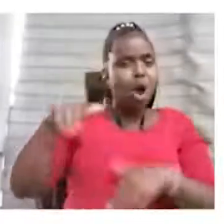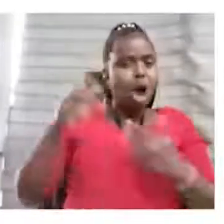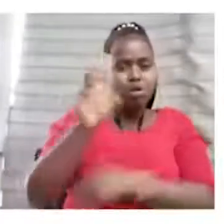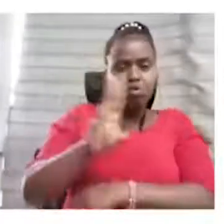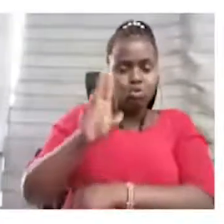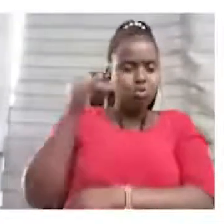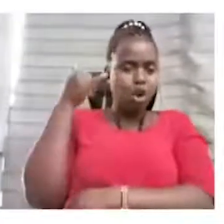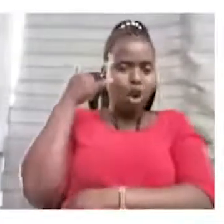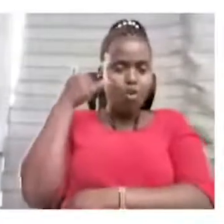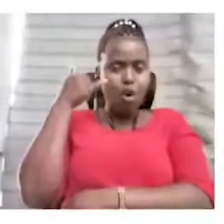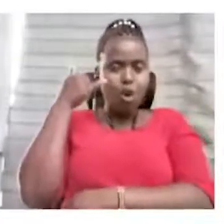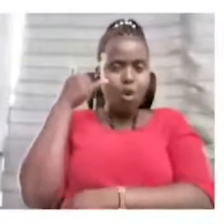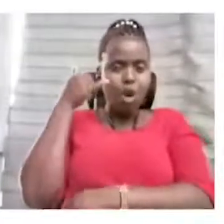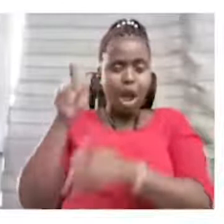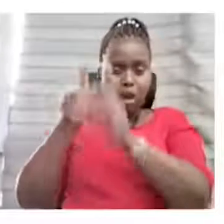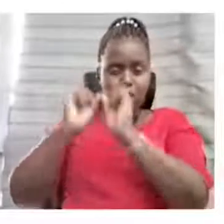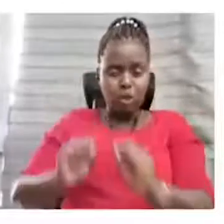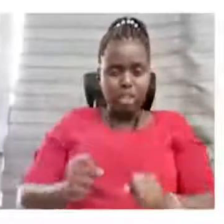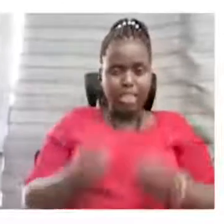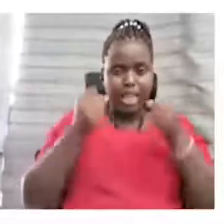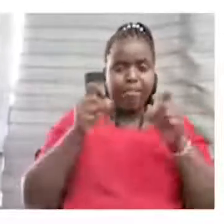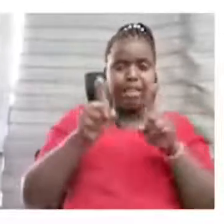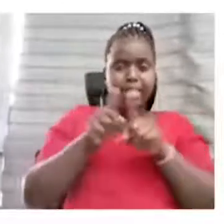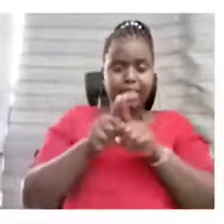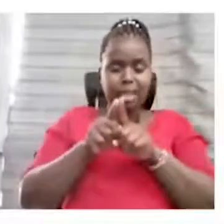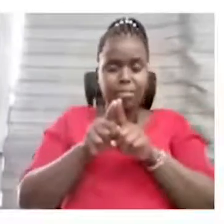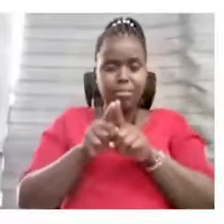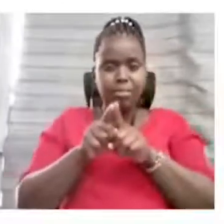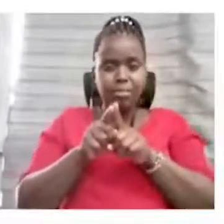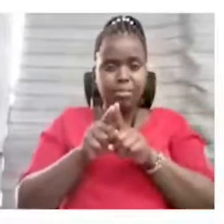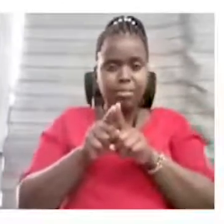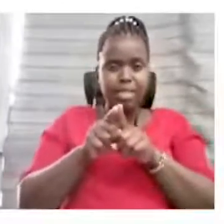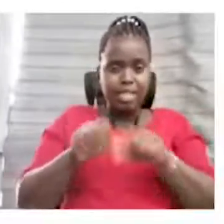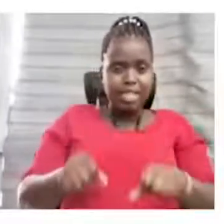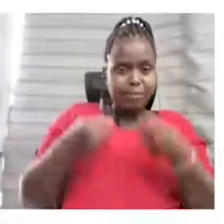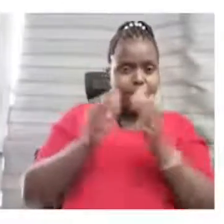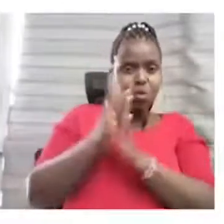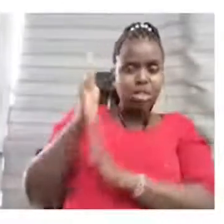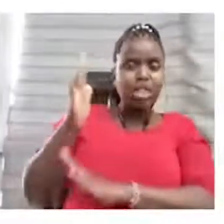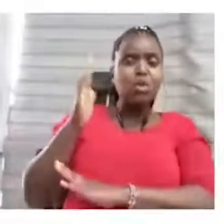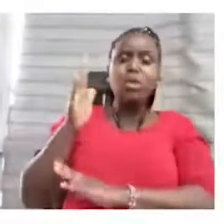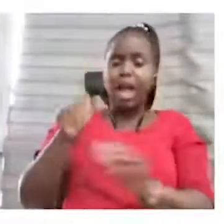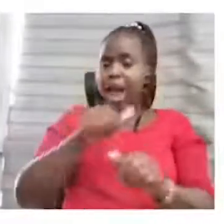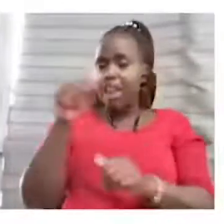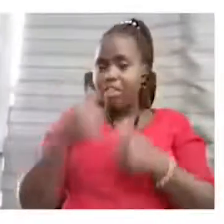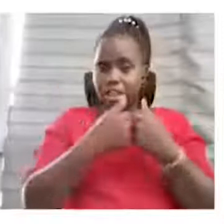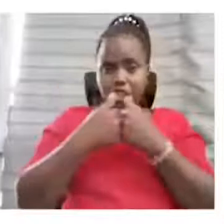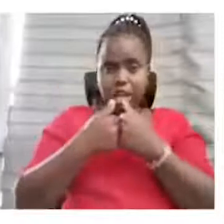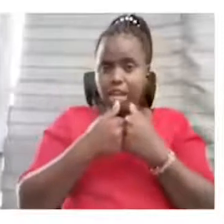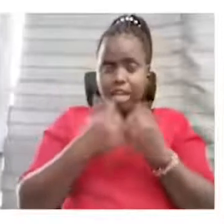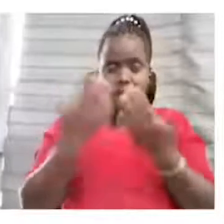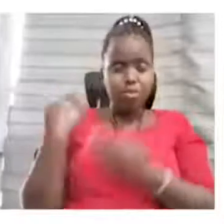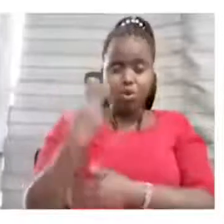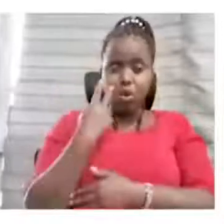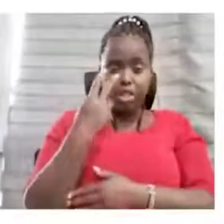another challenge. And we will hear a little bit more about the changes that were done in M-Pesa. But